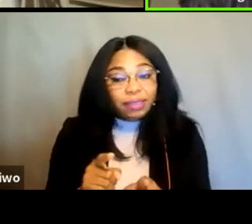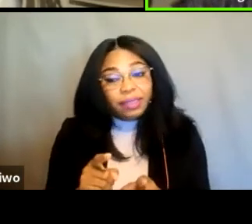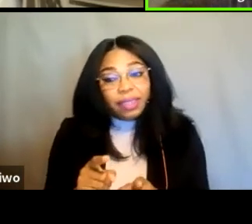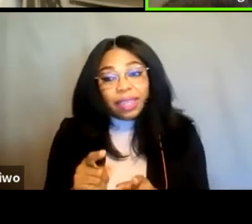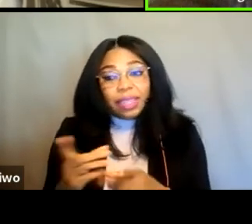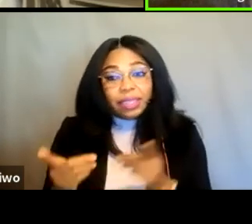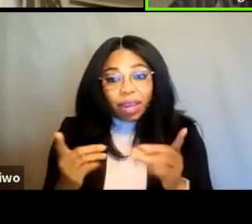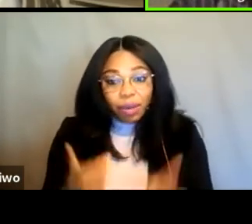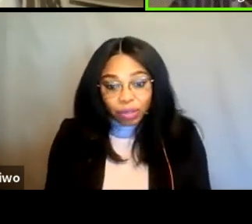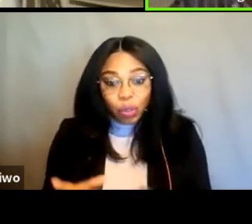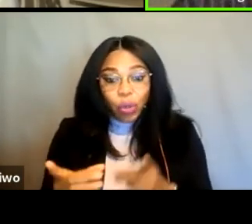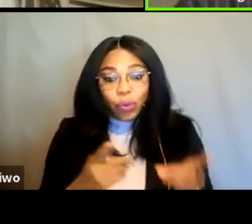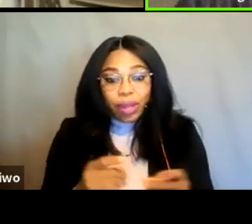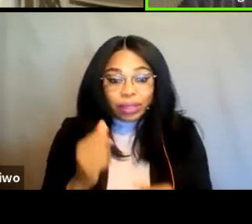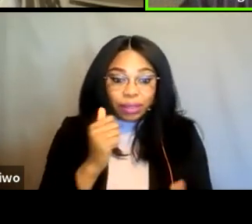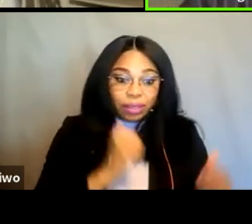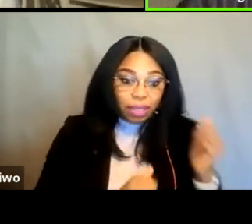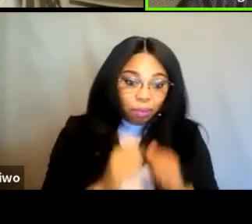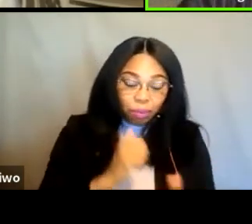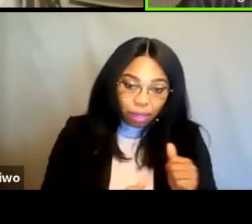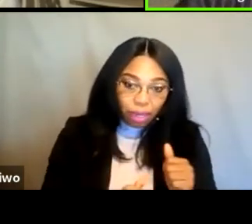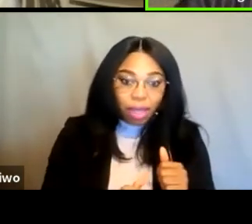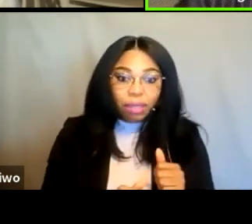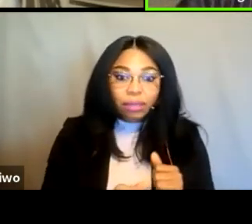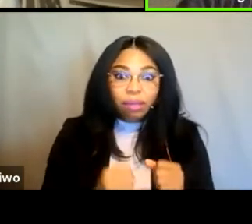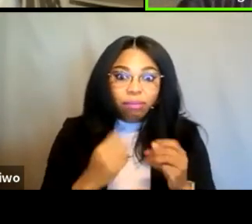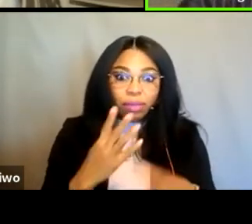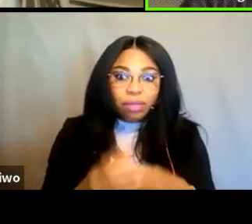by Zexendow many years before I was born.